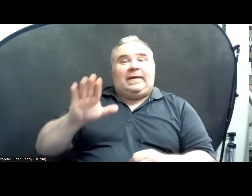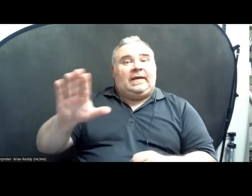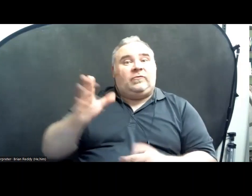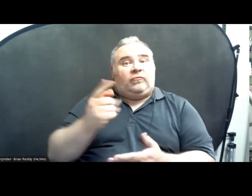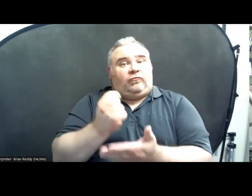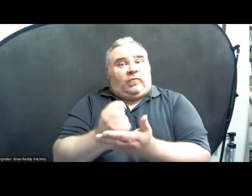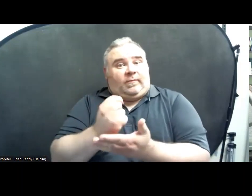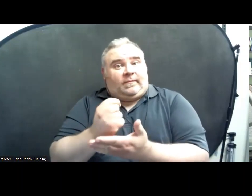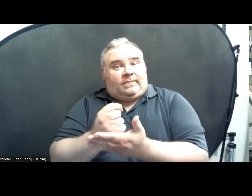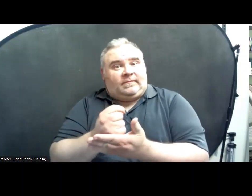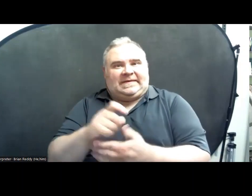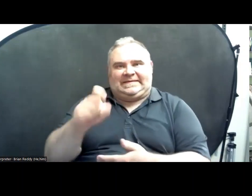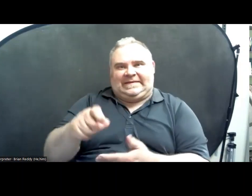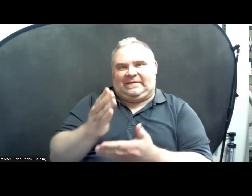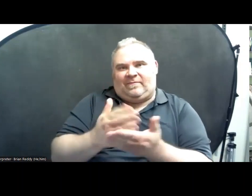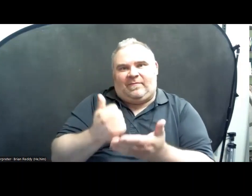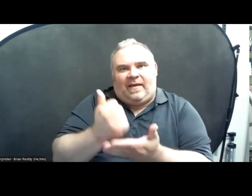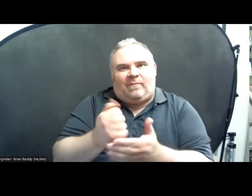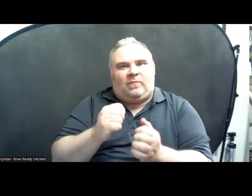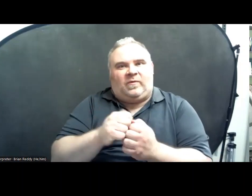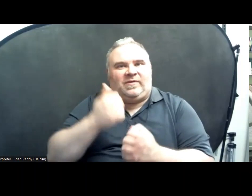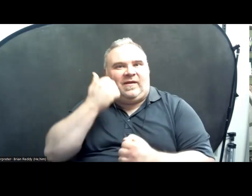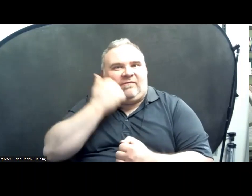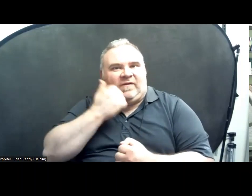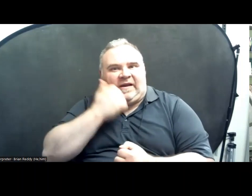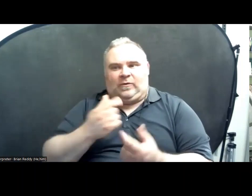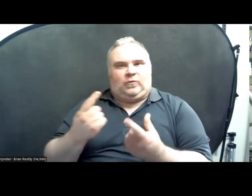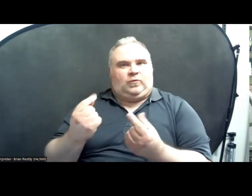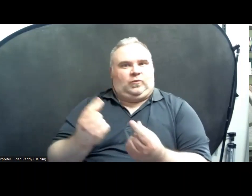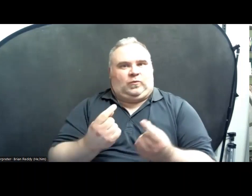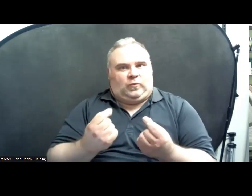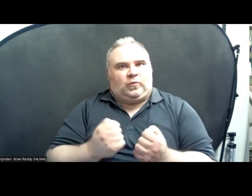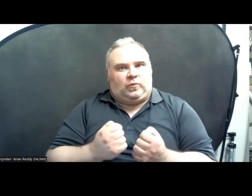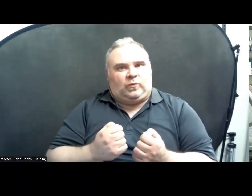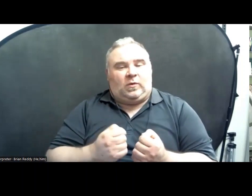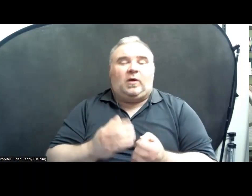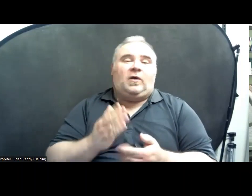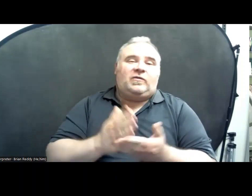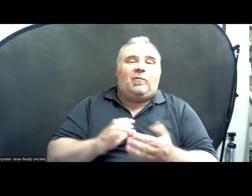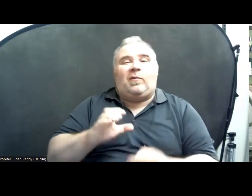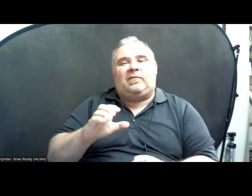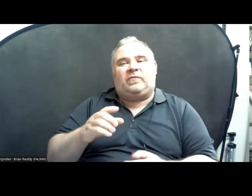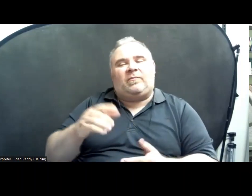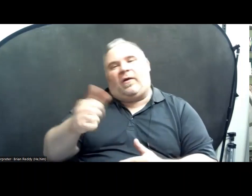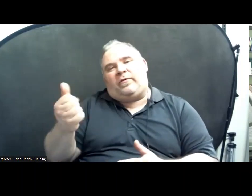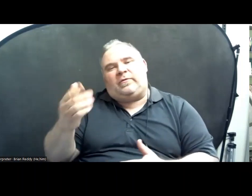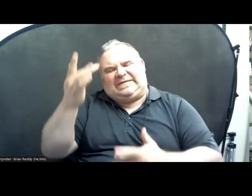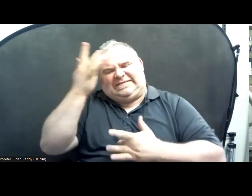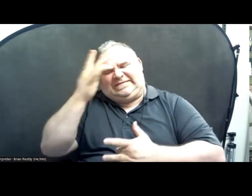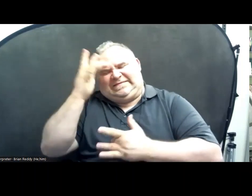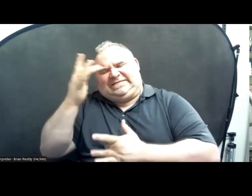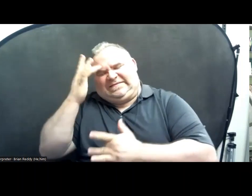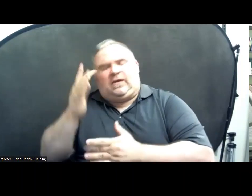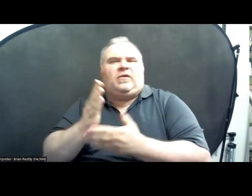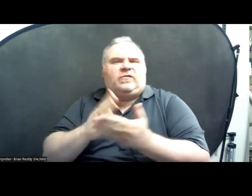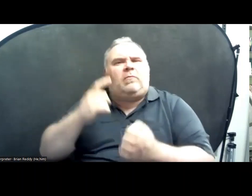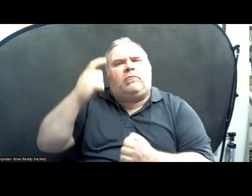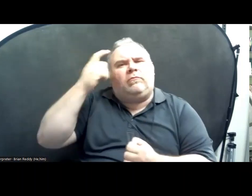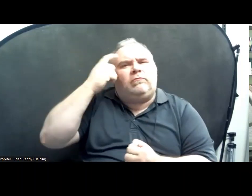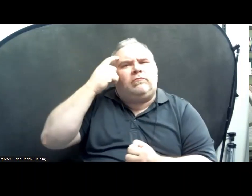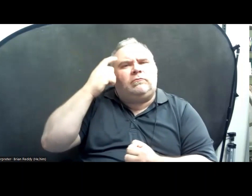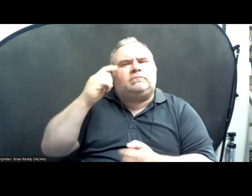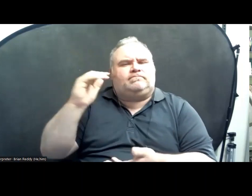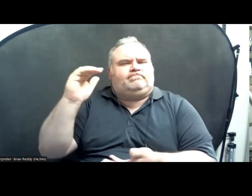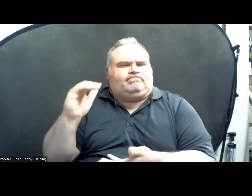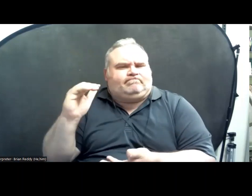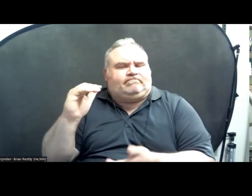treatment, needed some help with daily activities, had some comorbidities, had very mild cognitive impairment, some